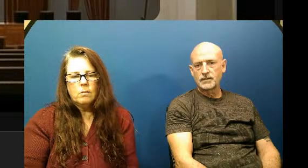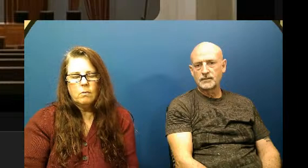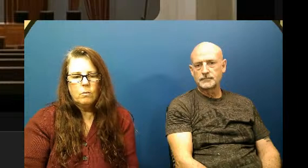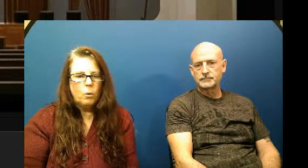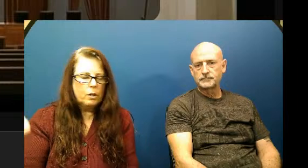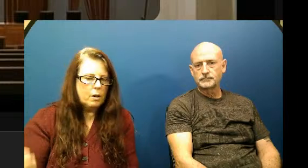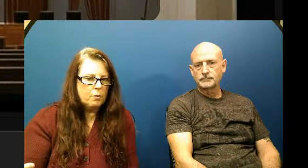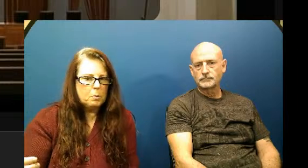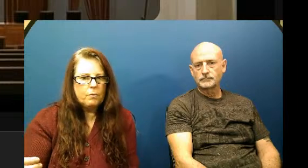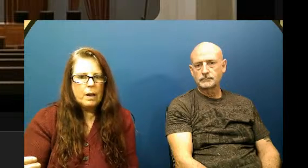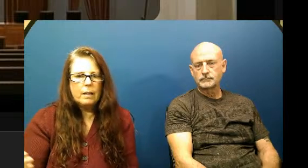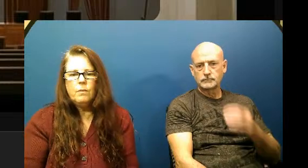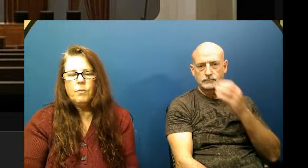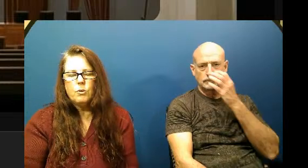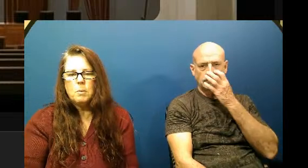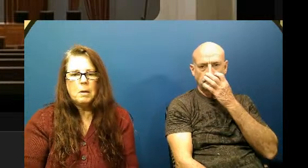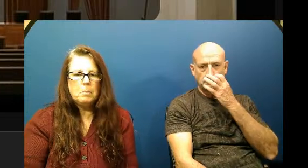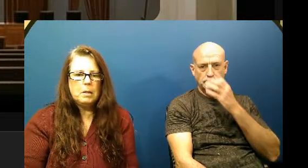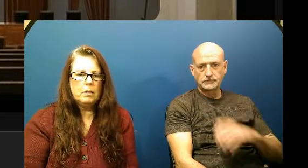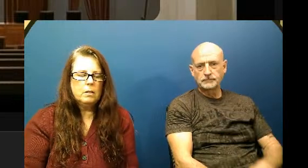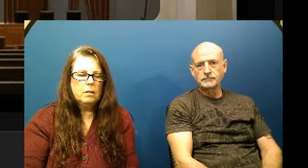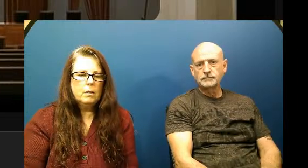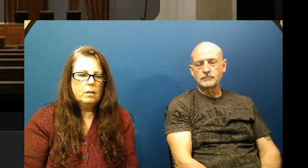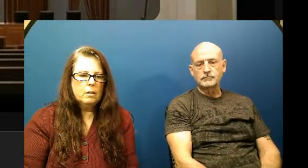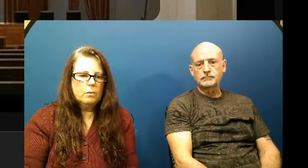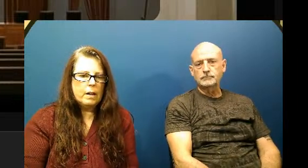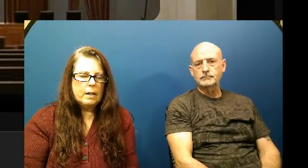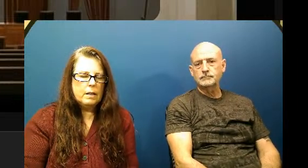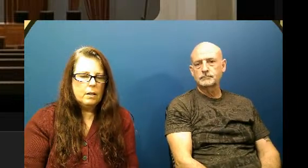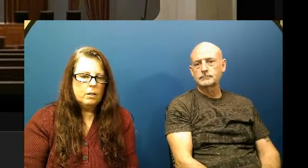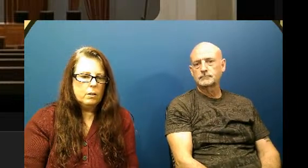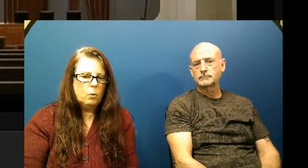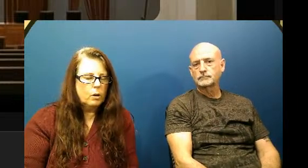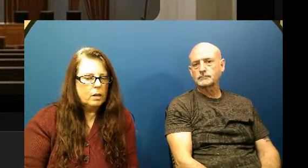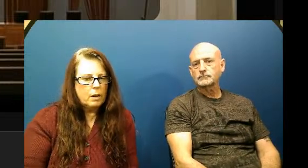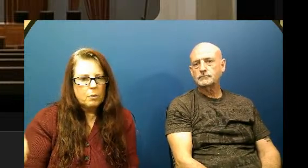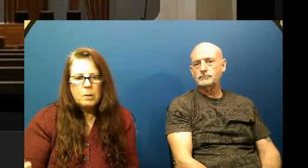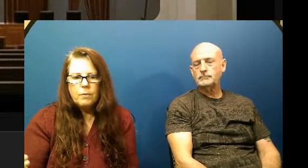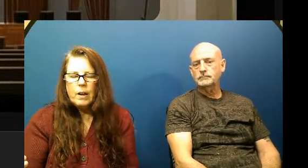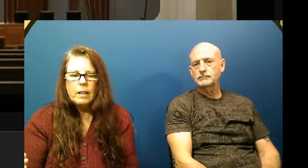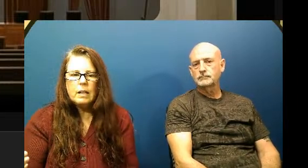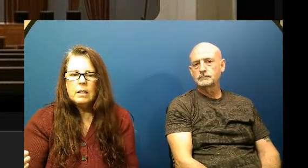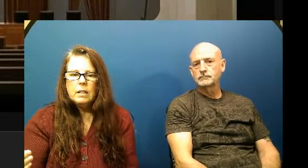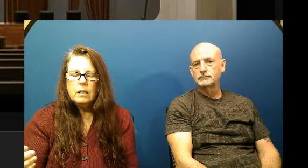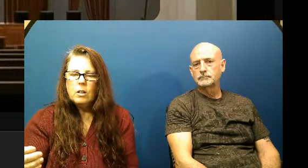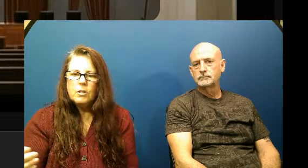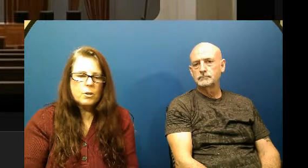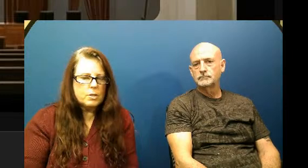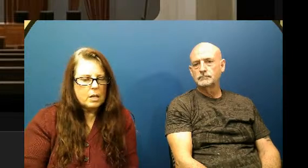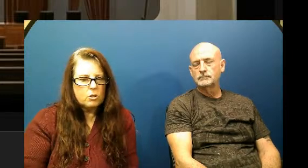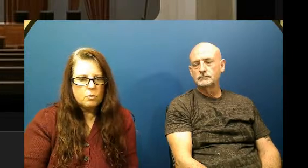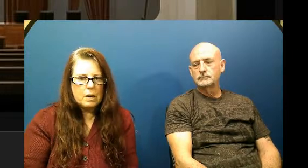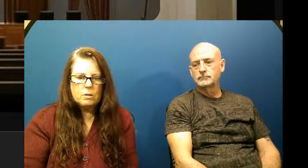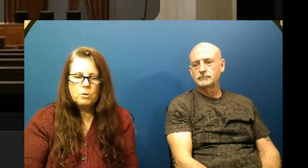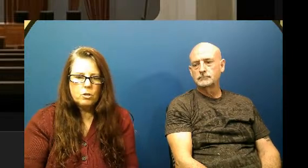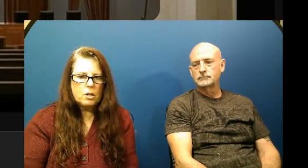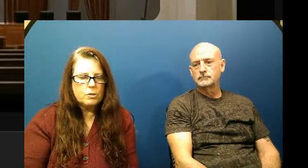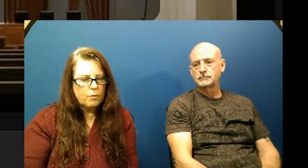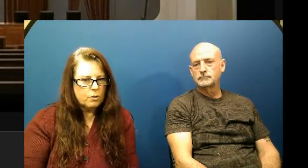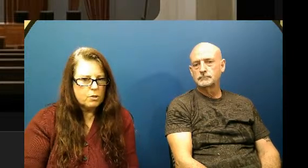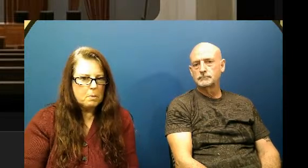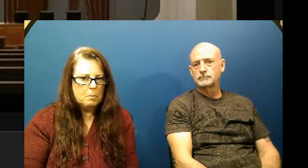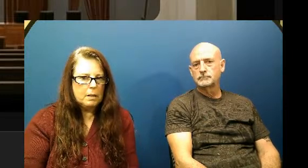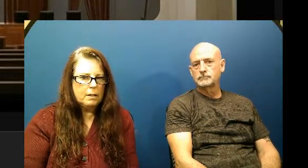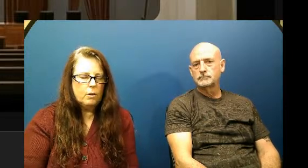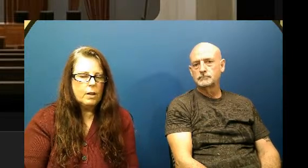overreached or government violated First Amendment, right? Or government violated association rights, which is